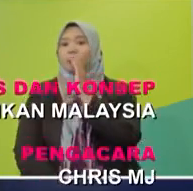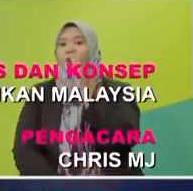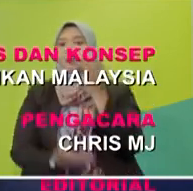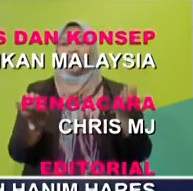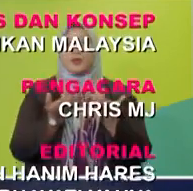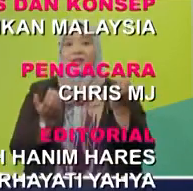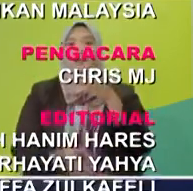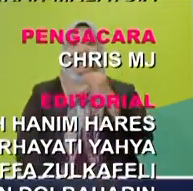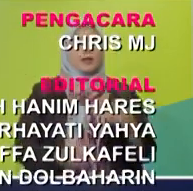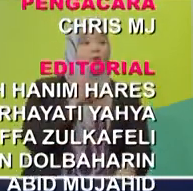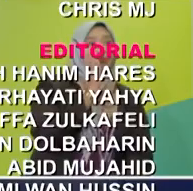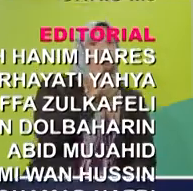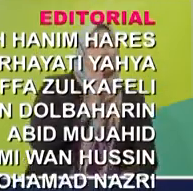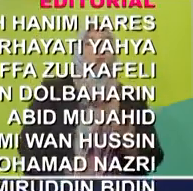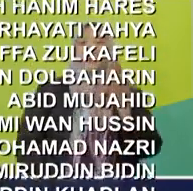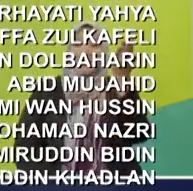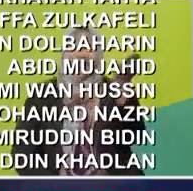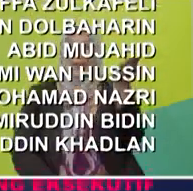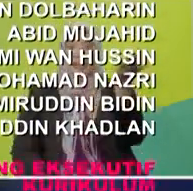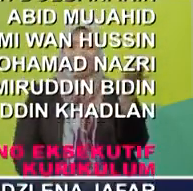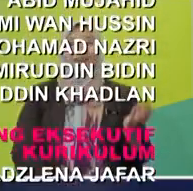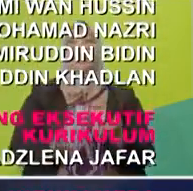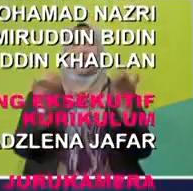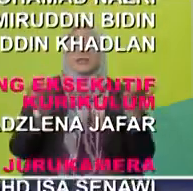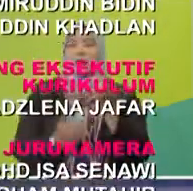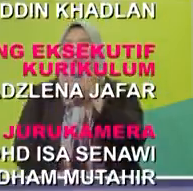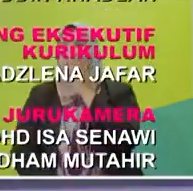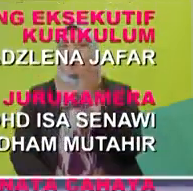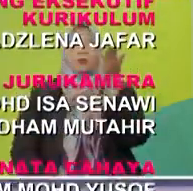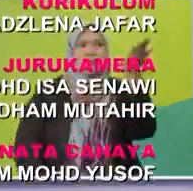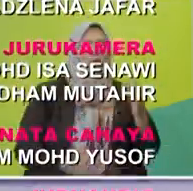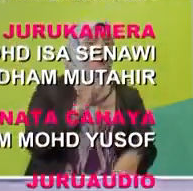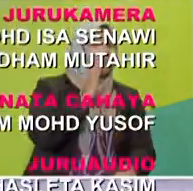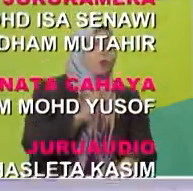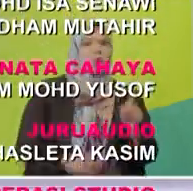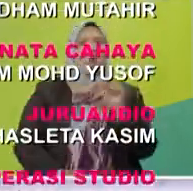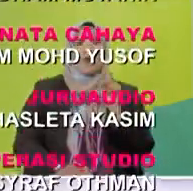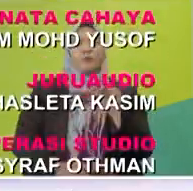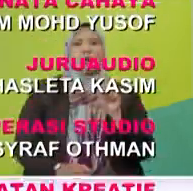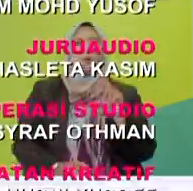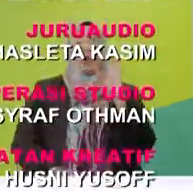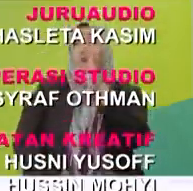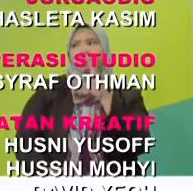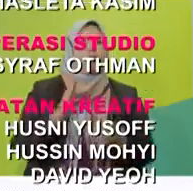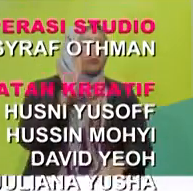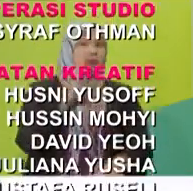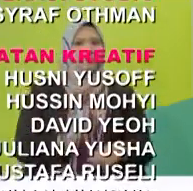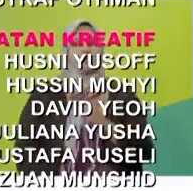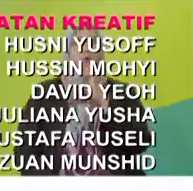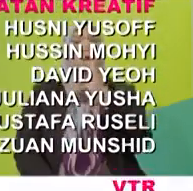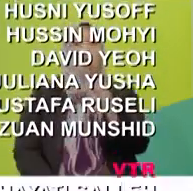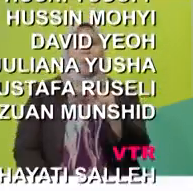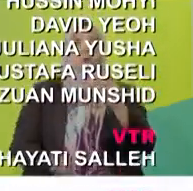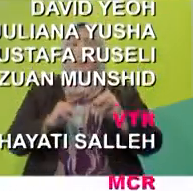moo here and a moo moo there, here a moo, there a moo, everywhere moo moo. Old MacDonald had a